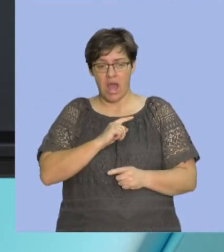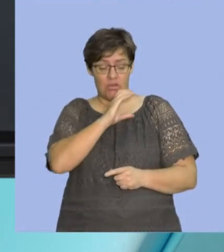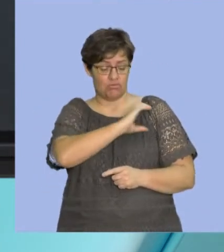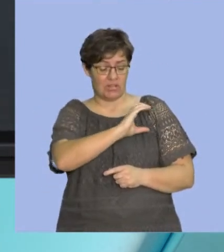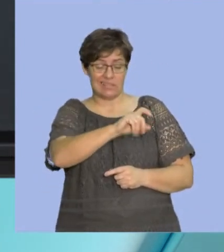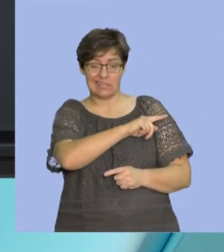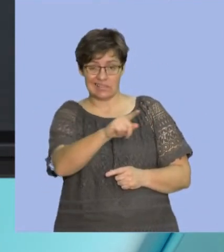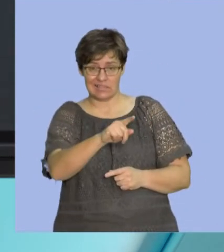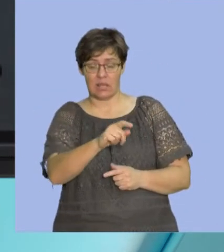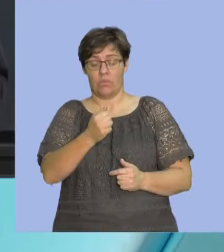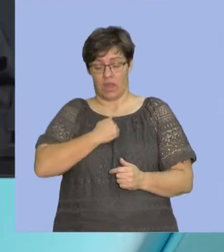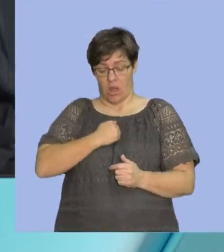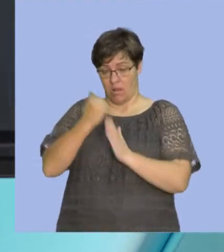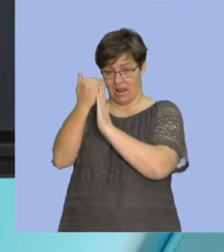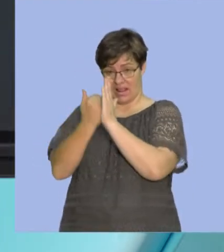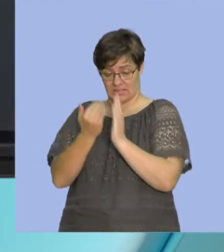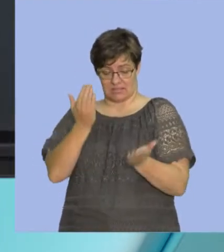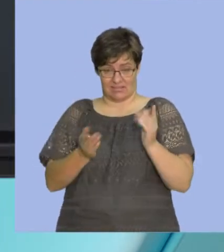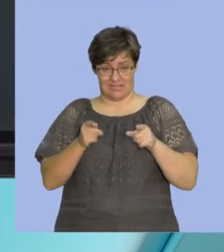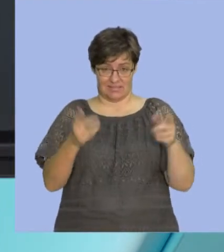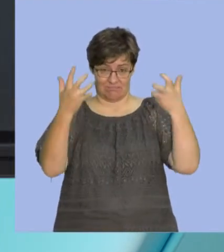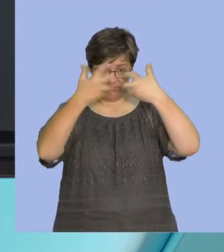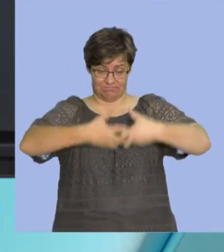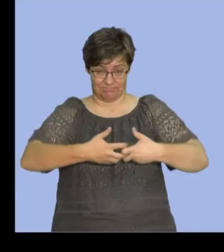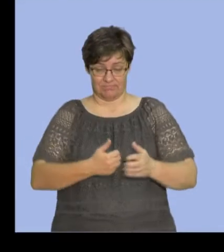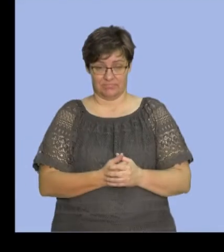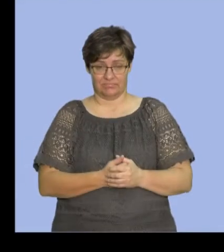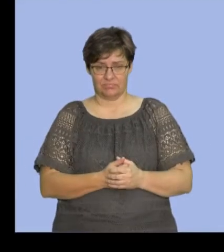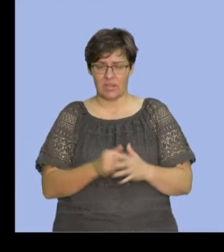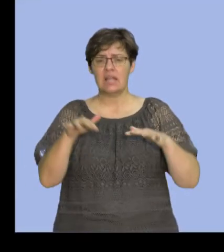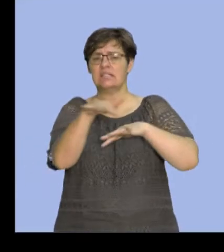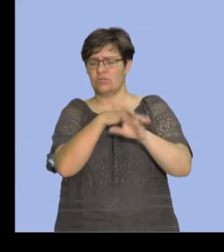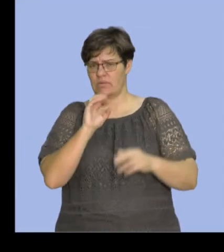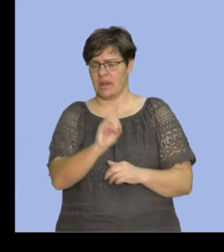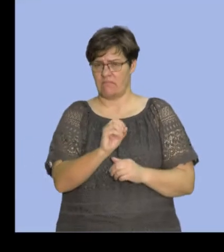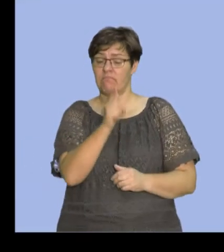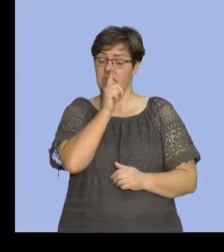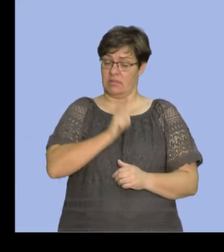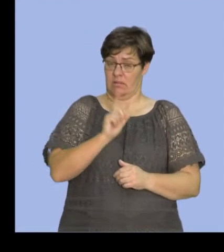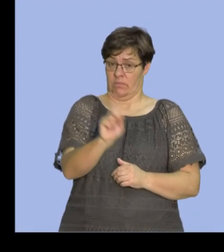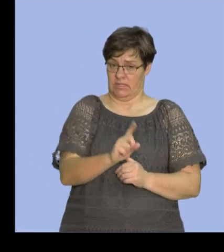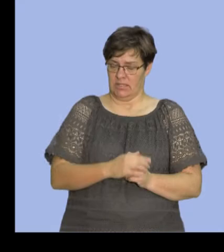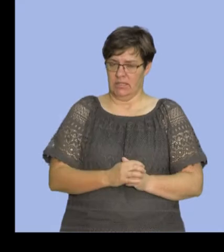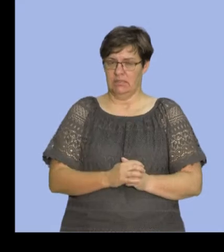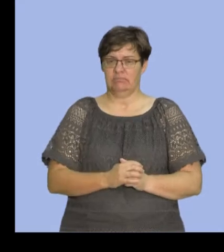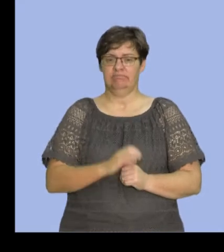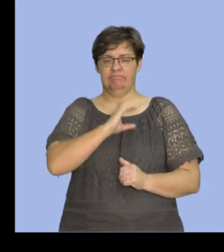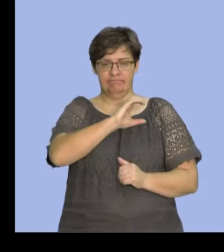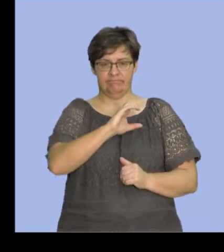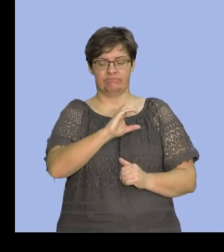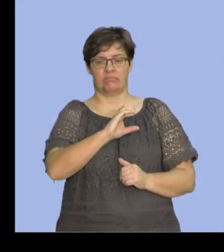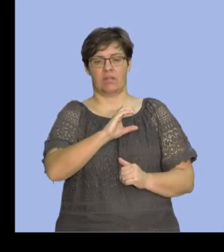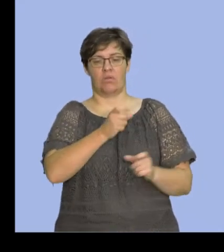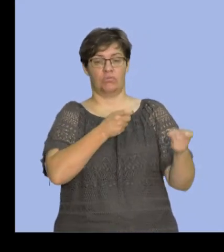account with our creditors list. Right. We have a situation here where we are told that the creditors control